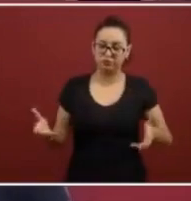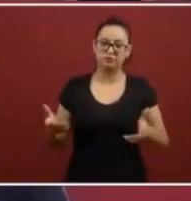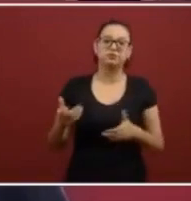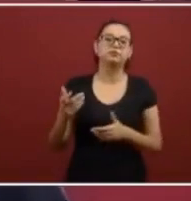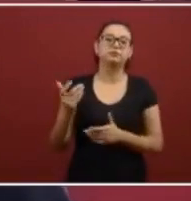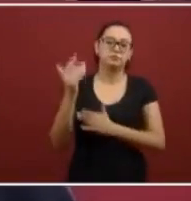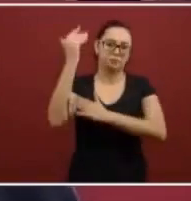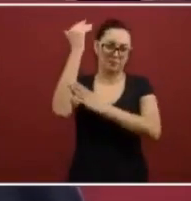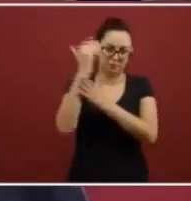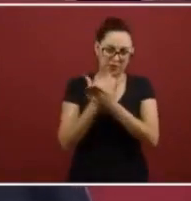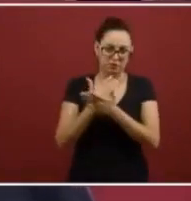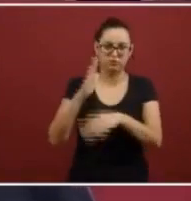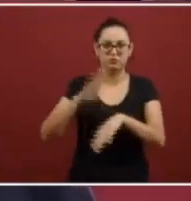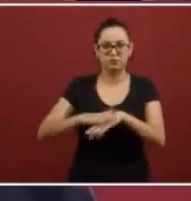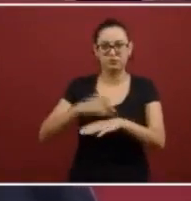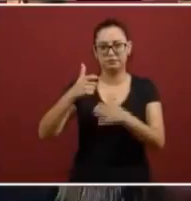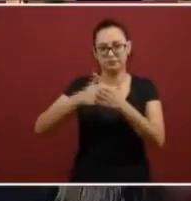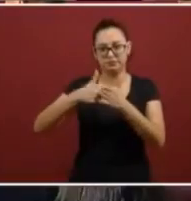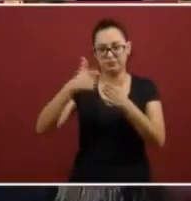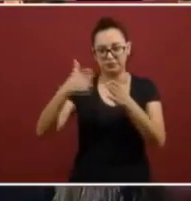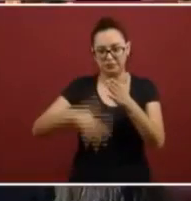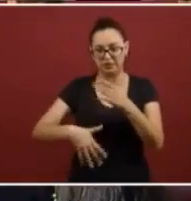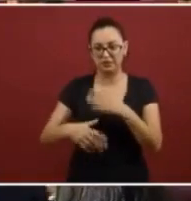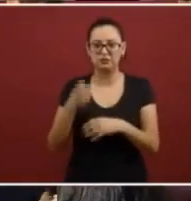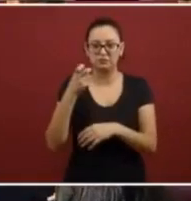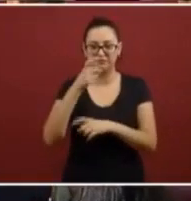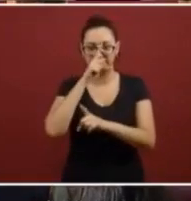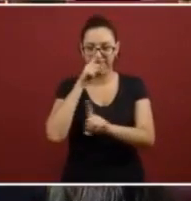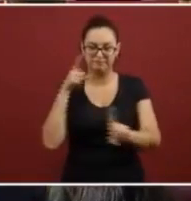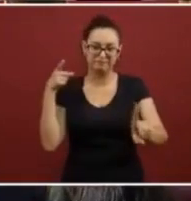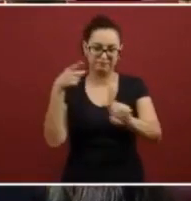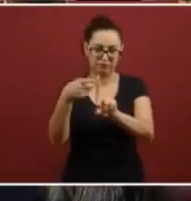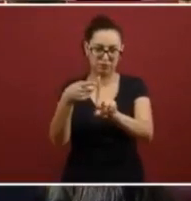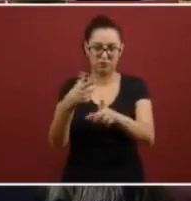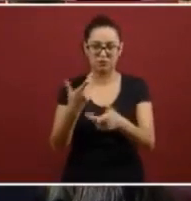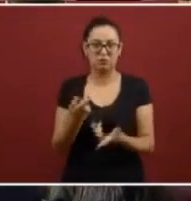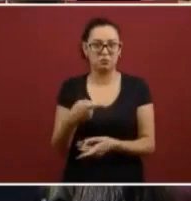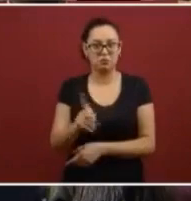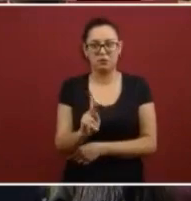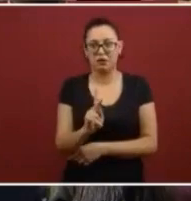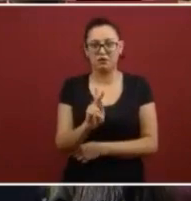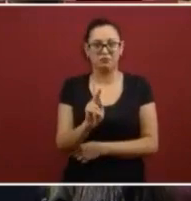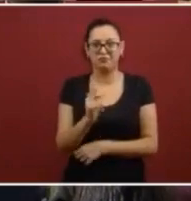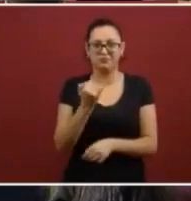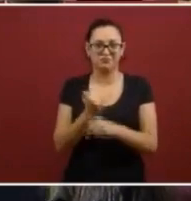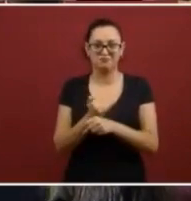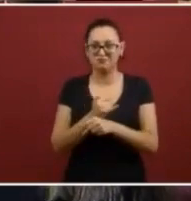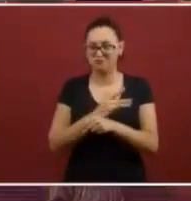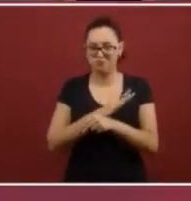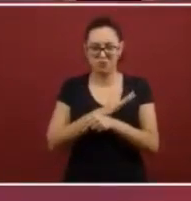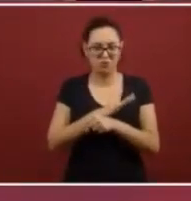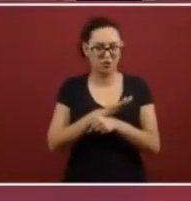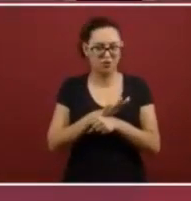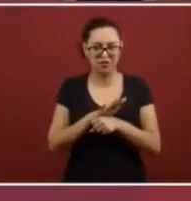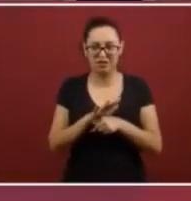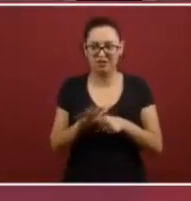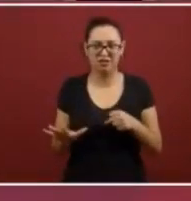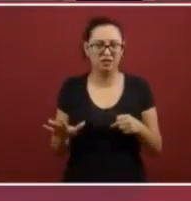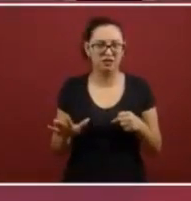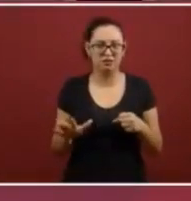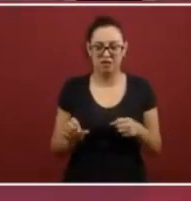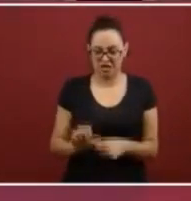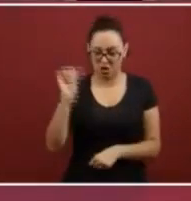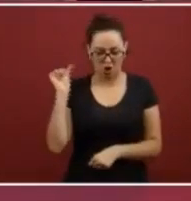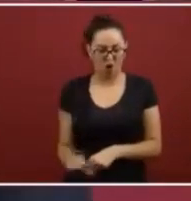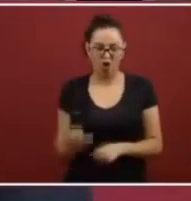a los consumidores. it'll benefit the Ese es el consumers. propósito, pero That's their no purpose. puedo But he says, I can't do it, decir